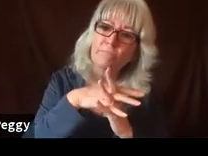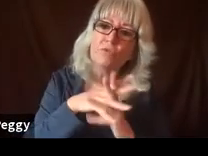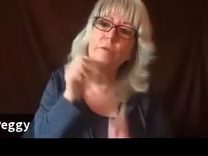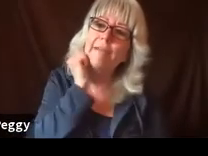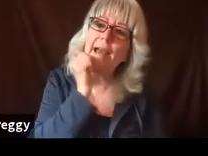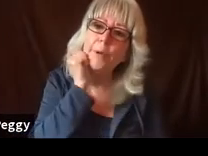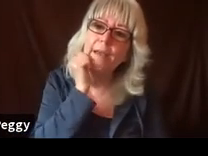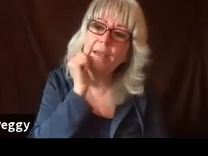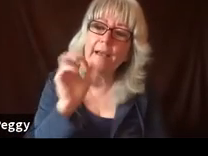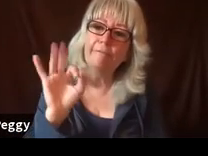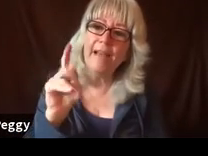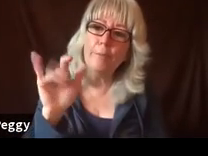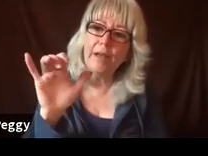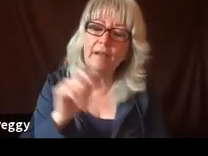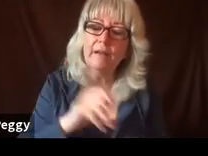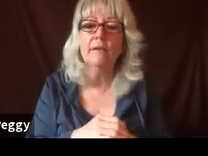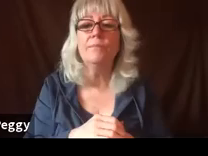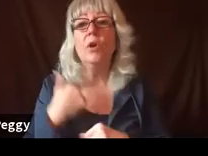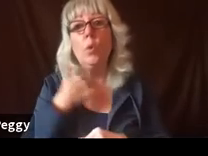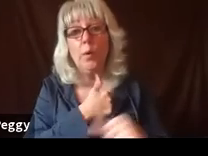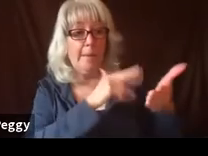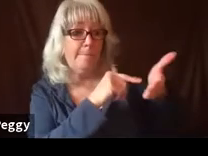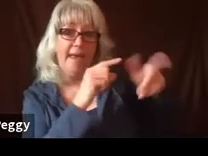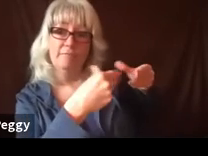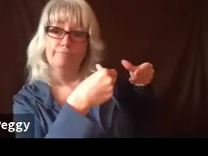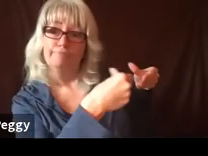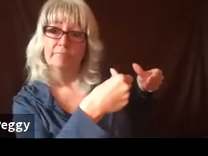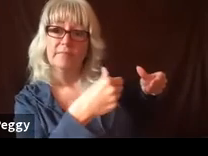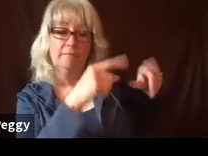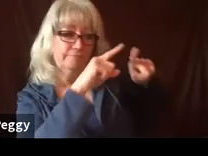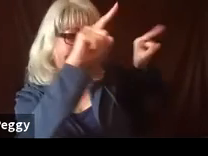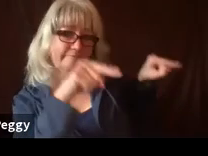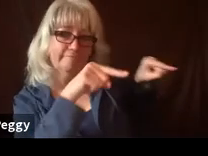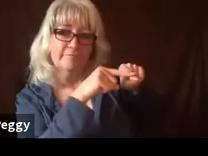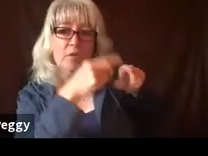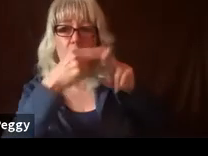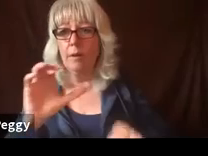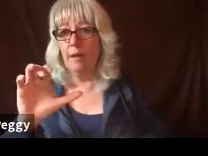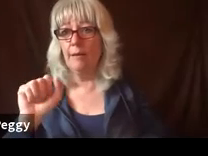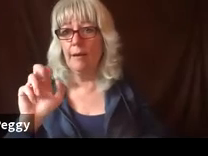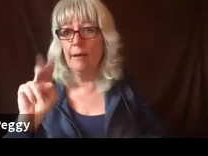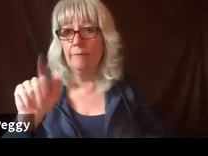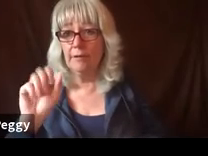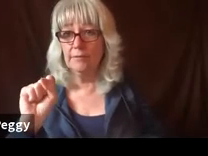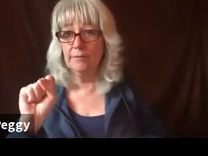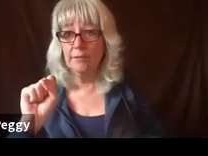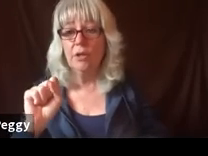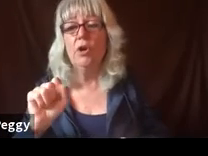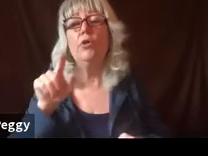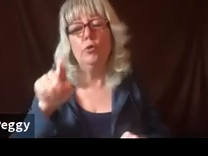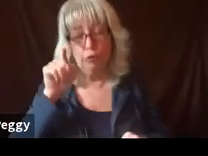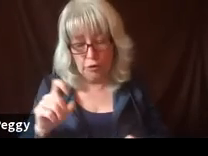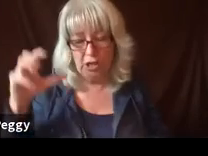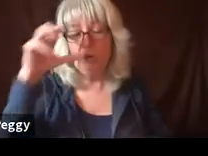what we paint on is canvas, and it is a cotton fabric. So you should assume that if you